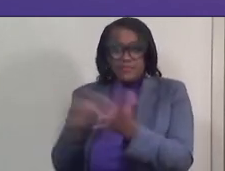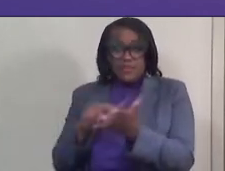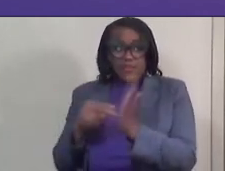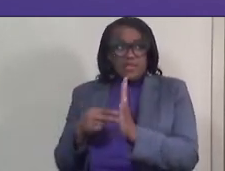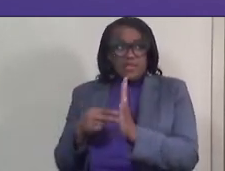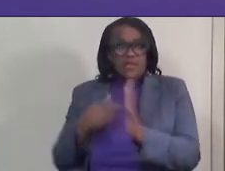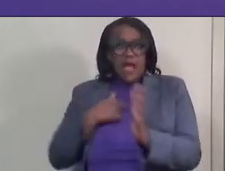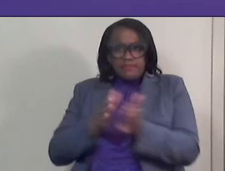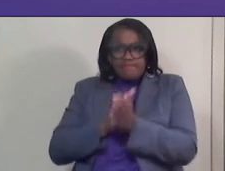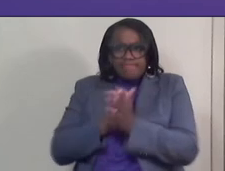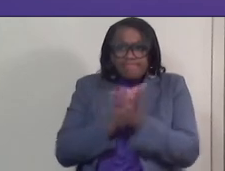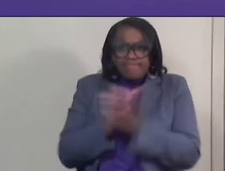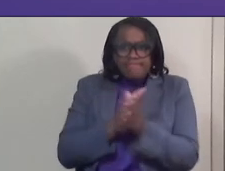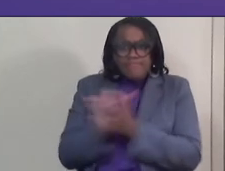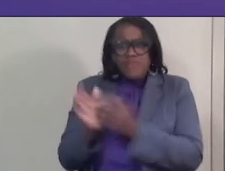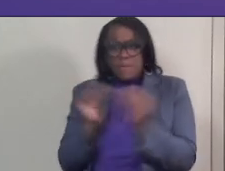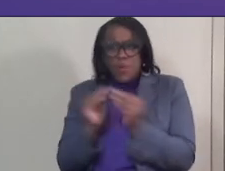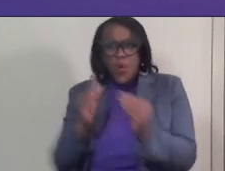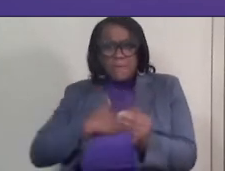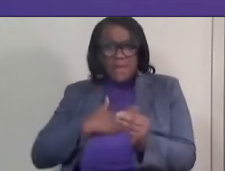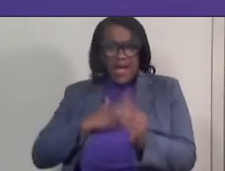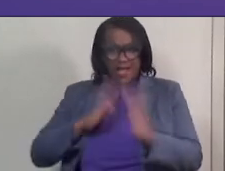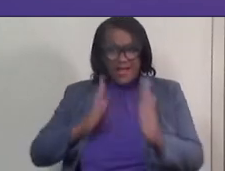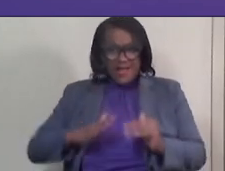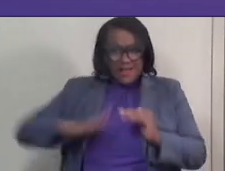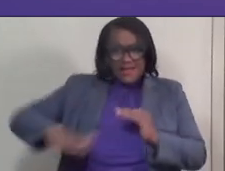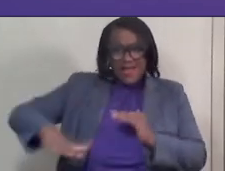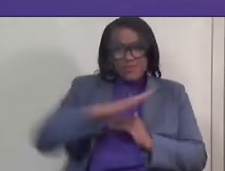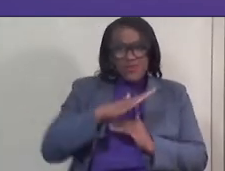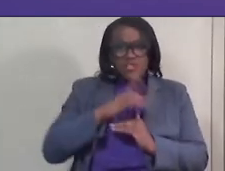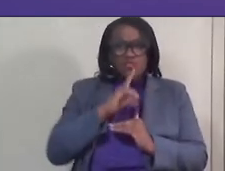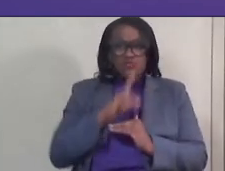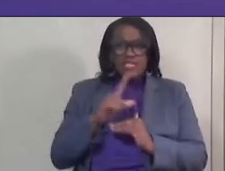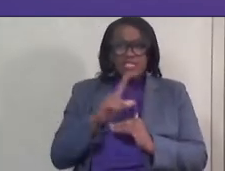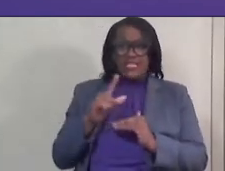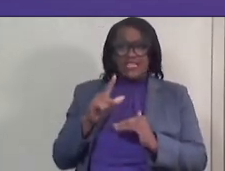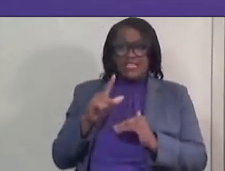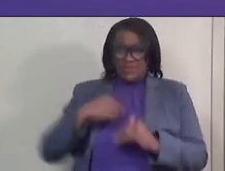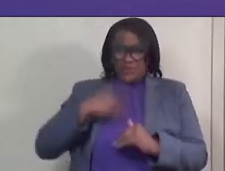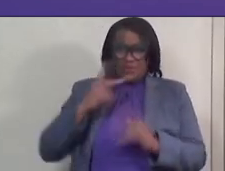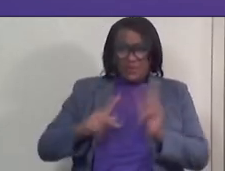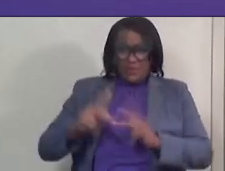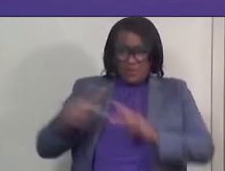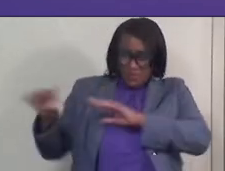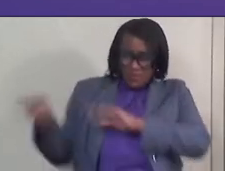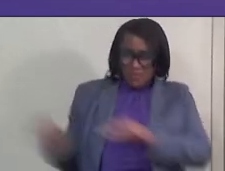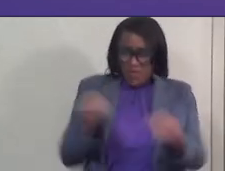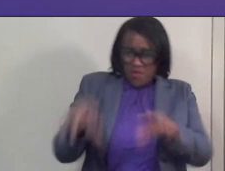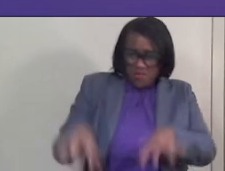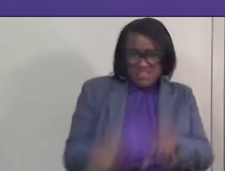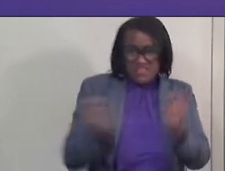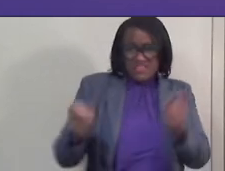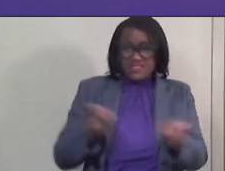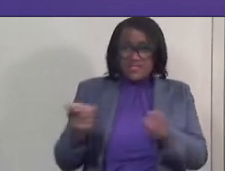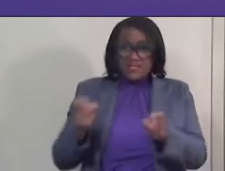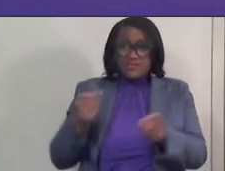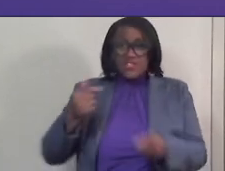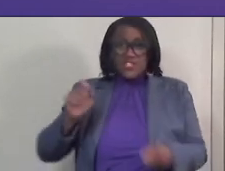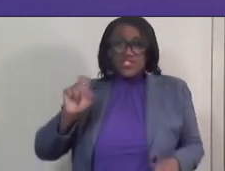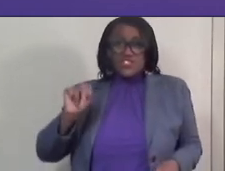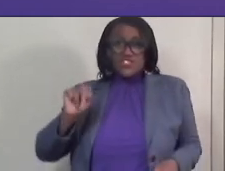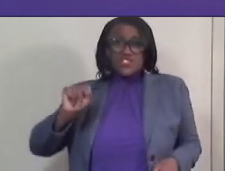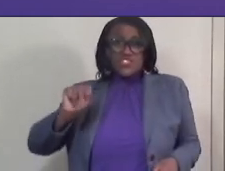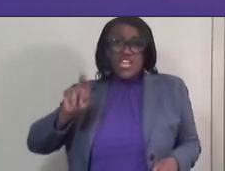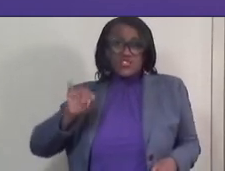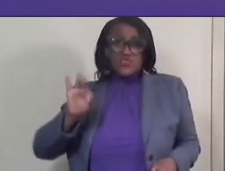in the neighborhood that we live in, it's become very gentrified. We grew up where you knew every house,